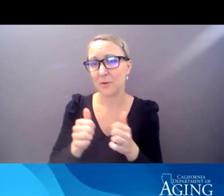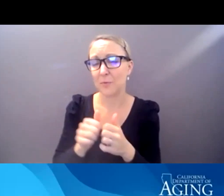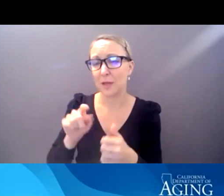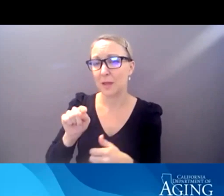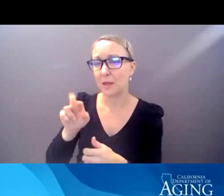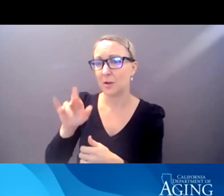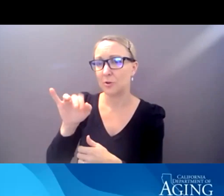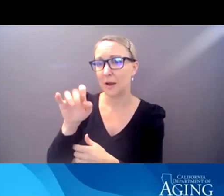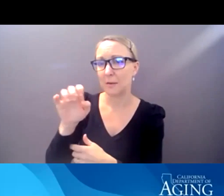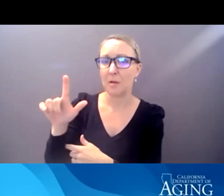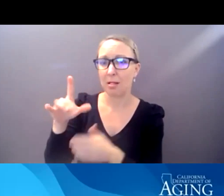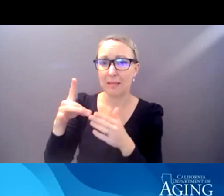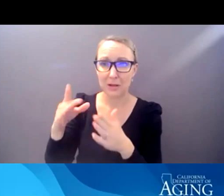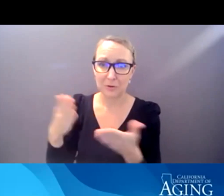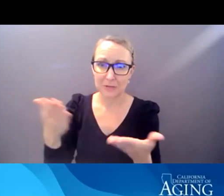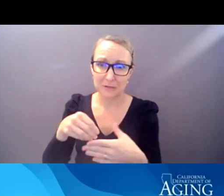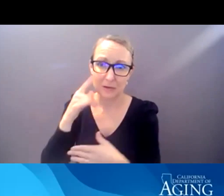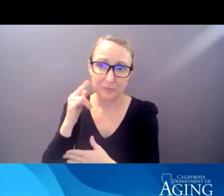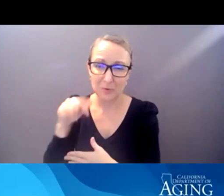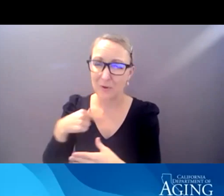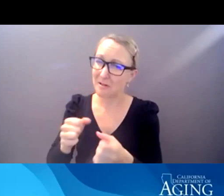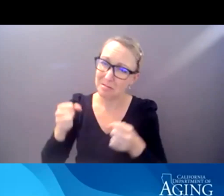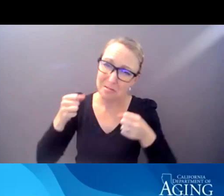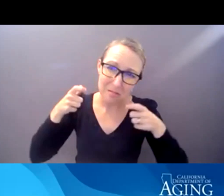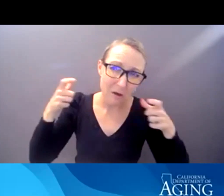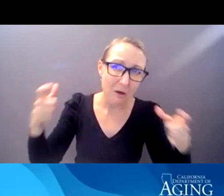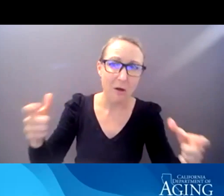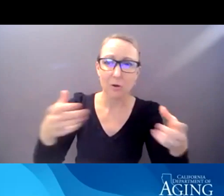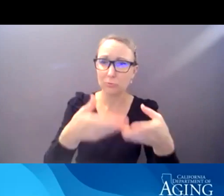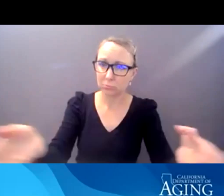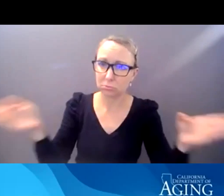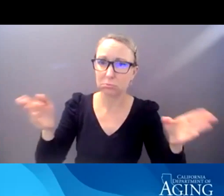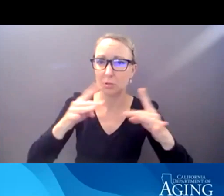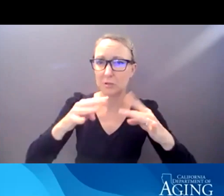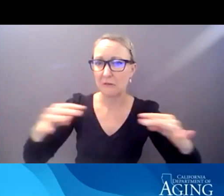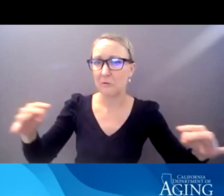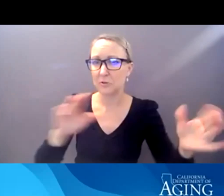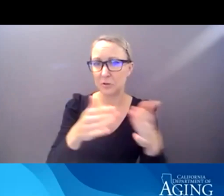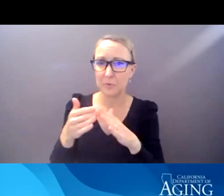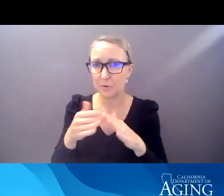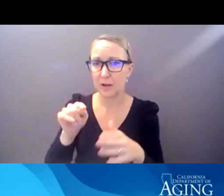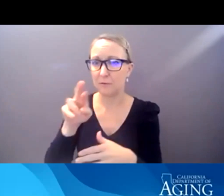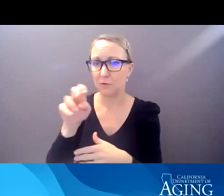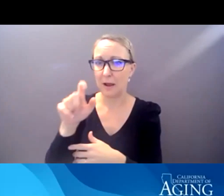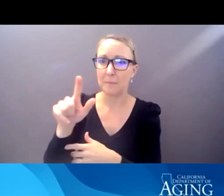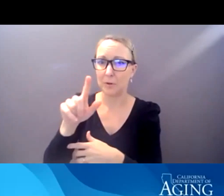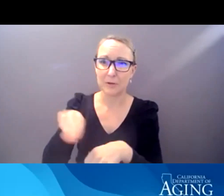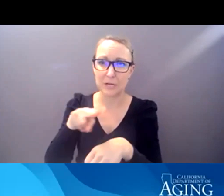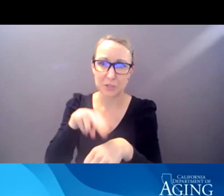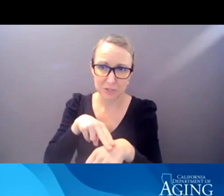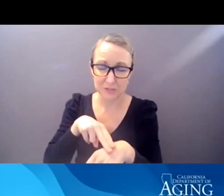in California. We have a large and diverse community of tribal organizations, tribal nations, where government to